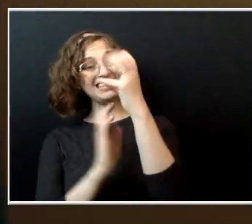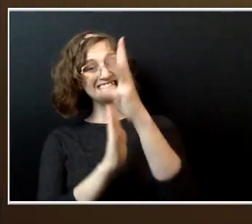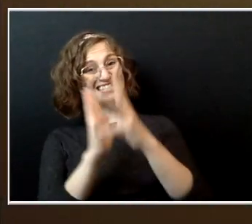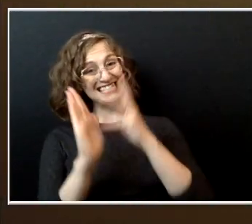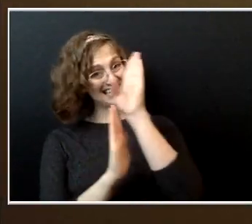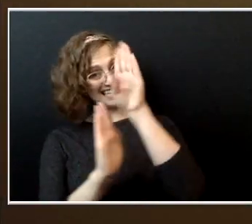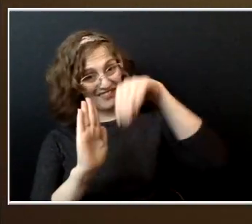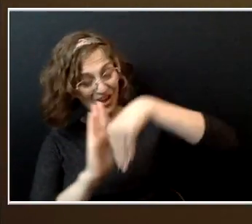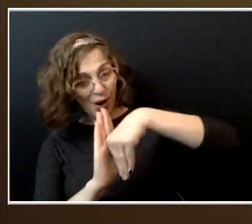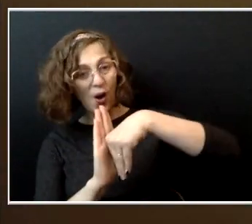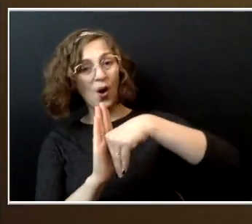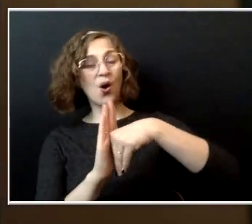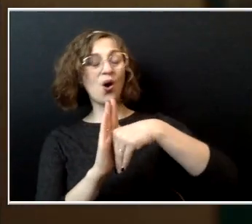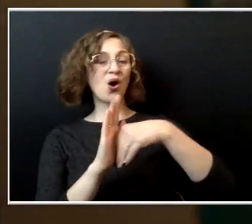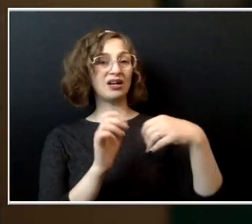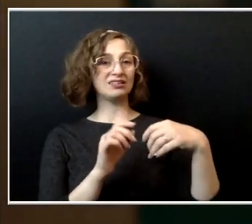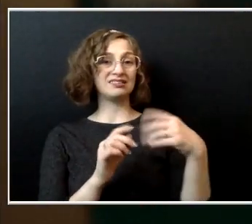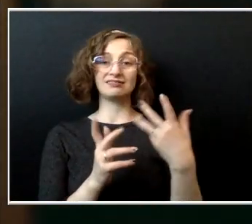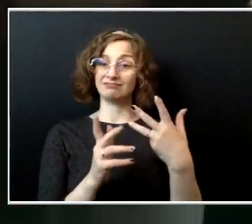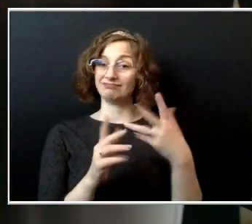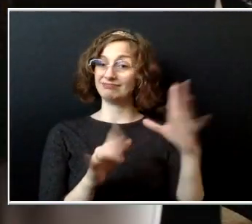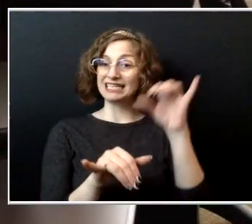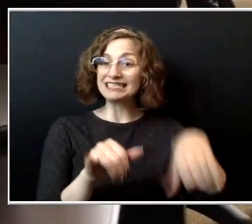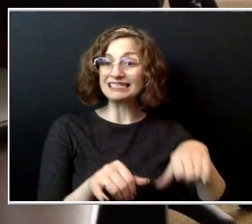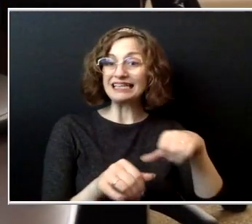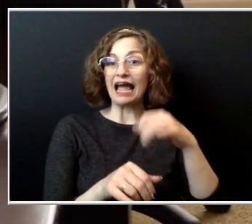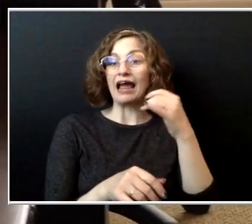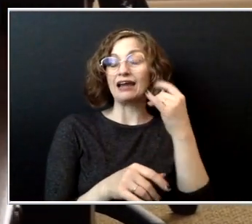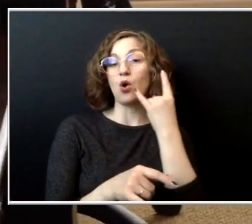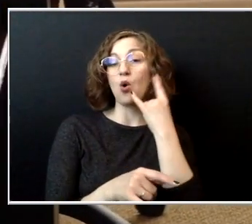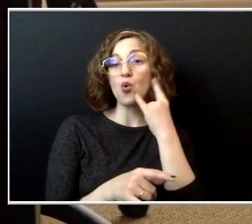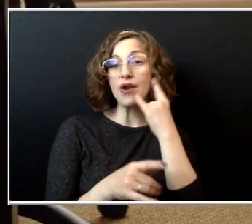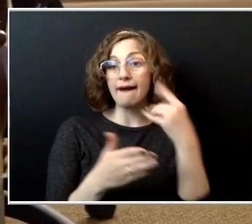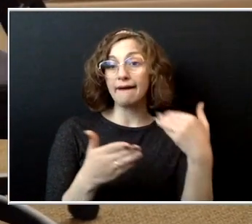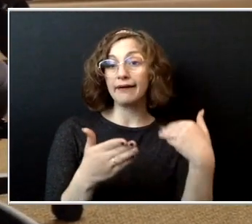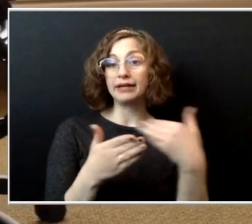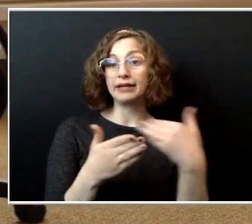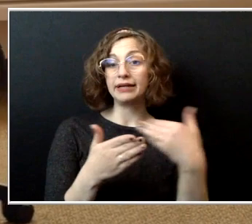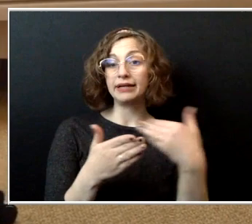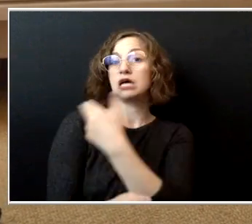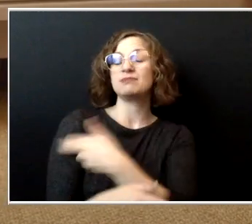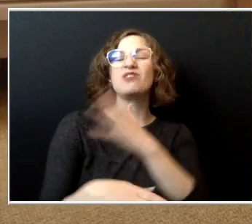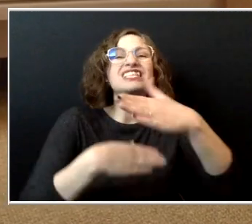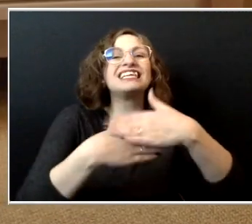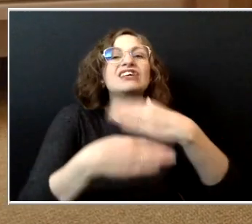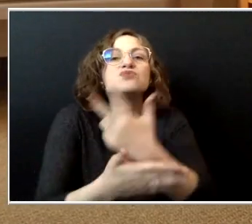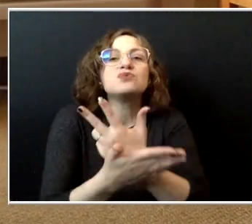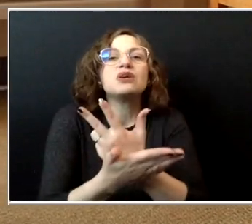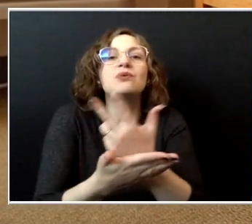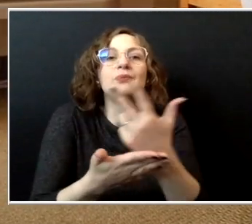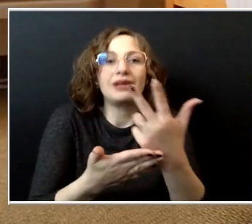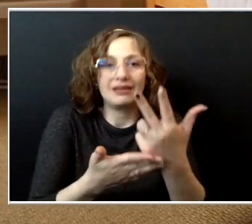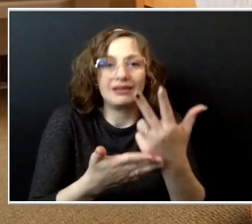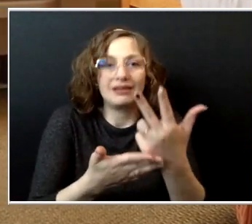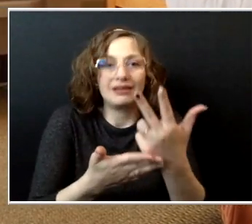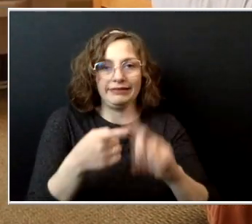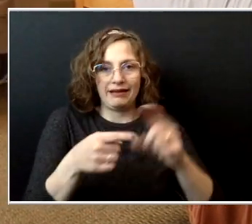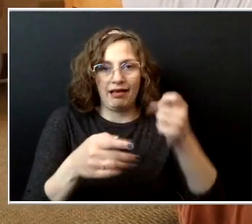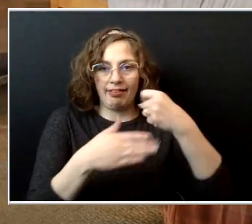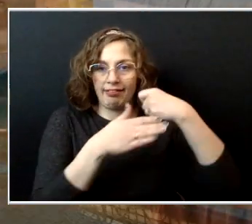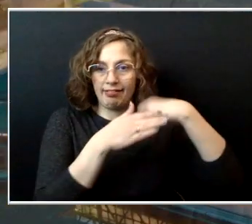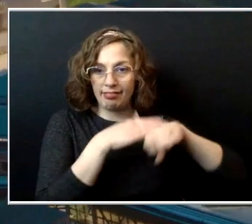Jennifer wound up staying in a hotel near the health system for the next 3 weeks until giving birth. Very stressful,